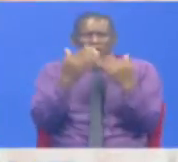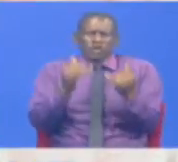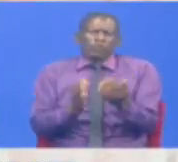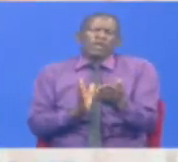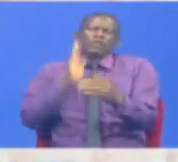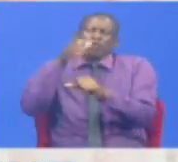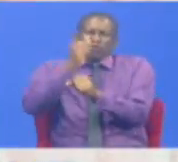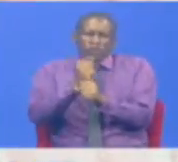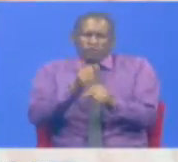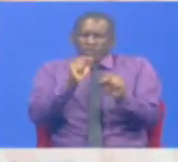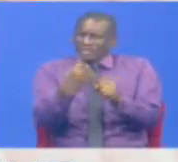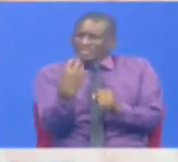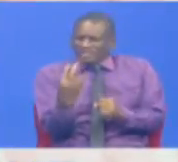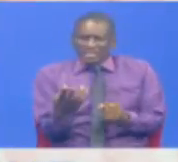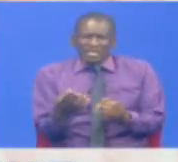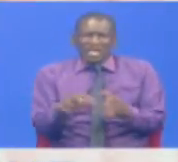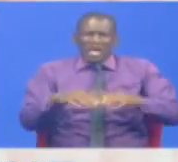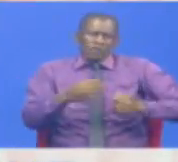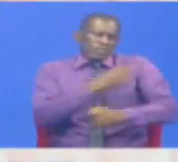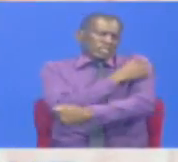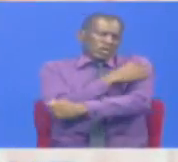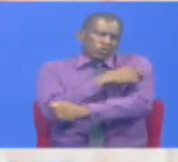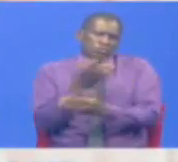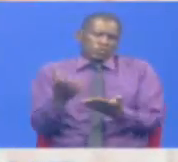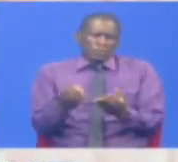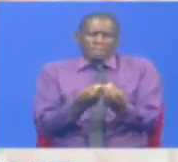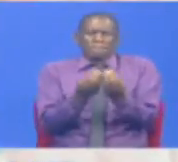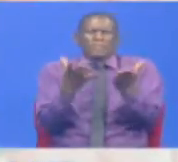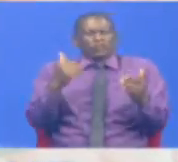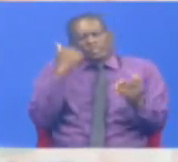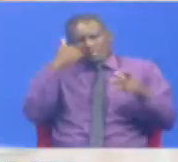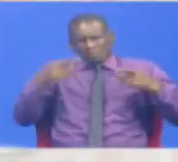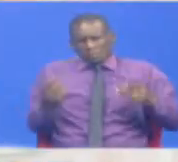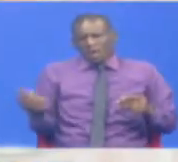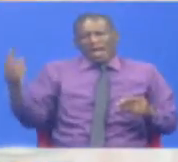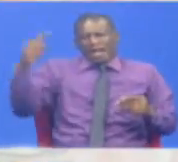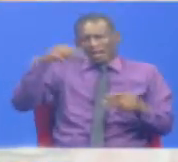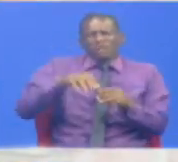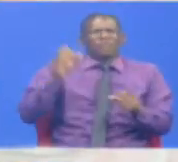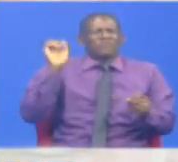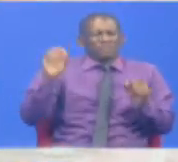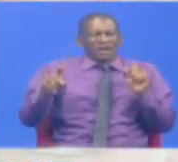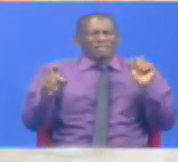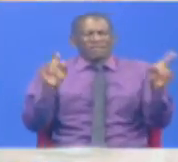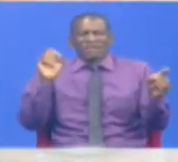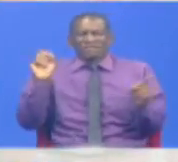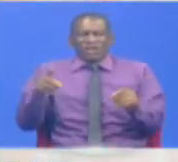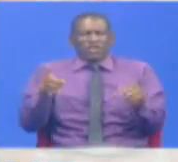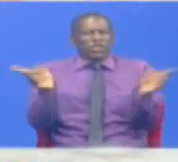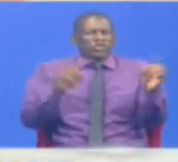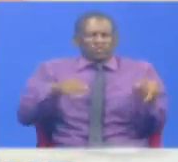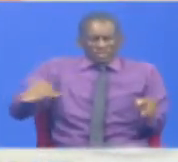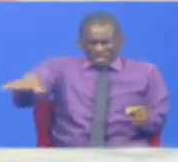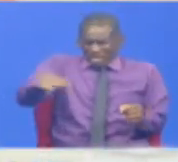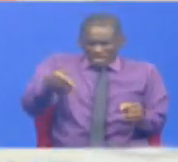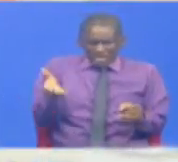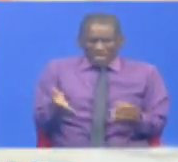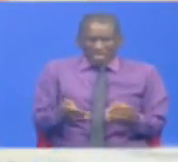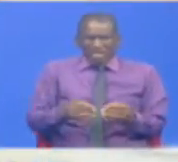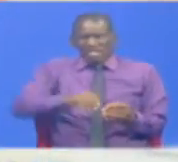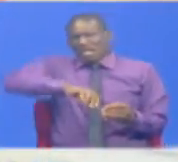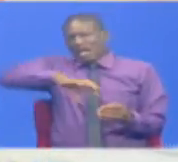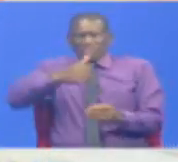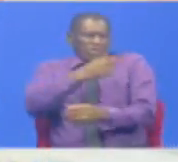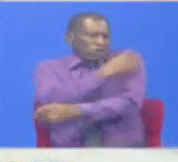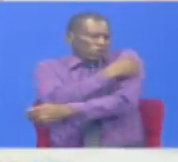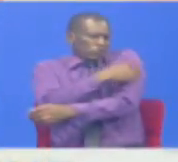the background, how the hospital is. Most of the patients are coming from very far, not our catchment area. Alternative hospitals